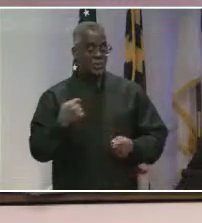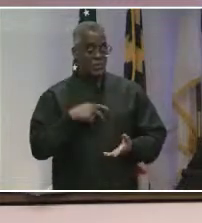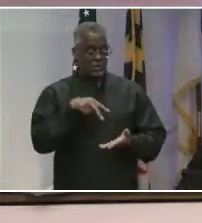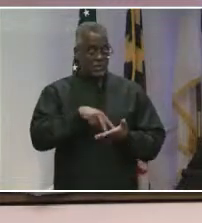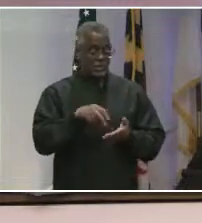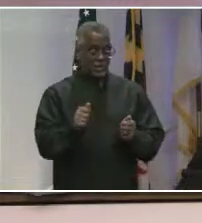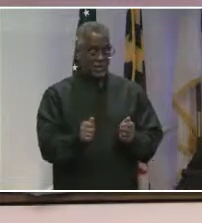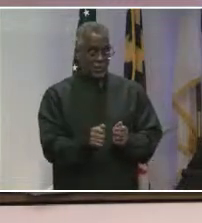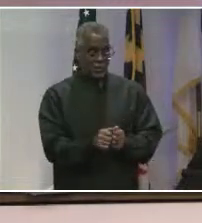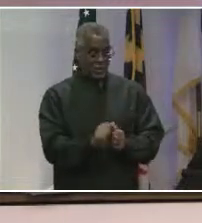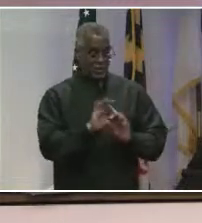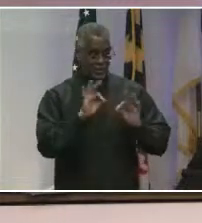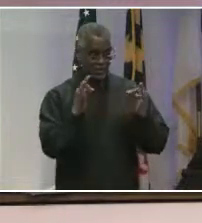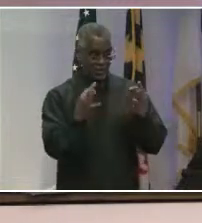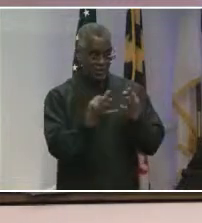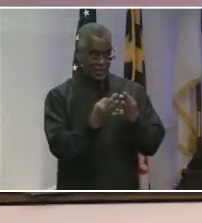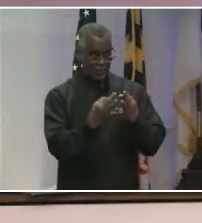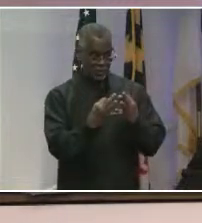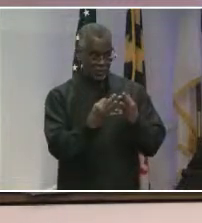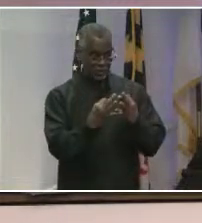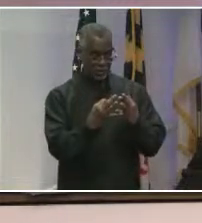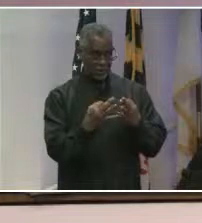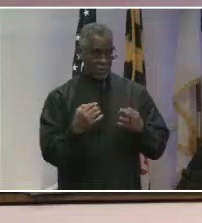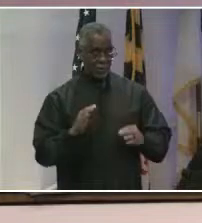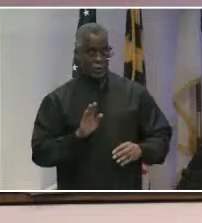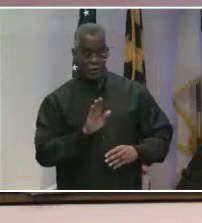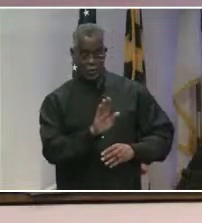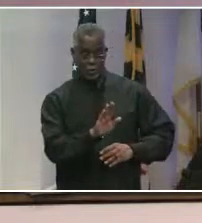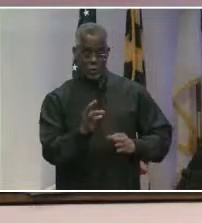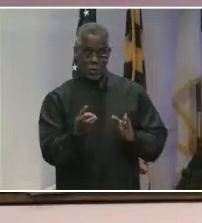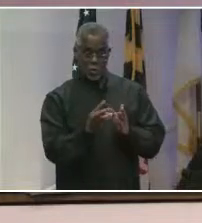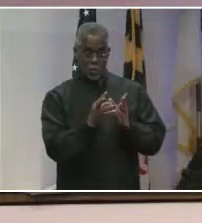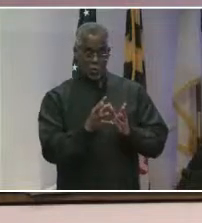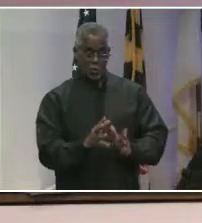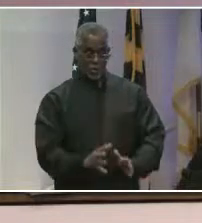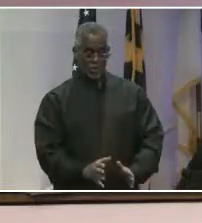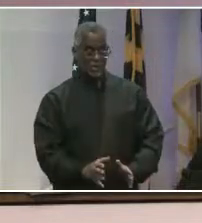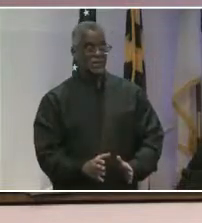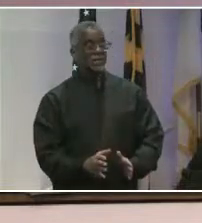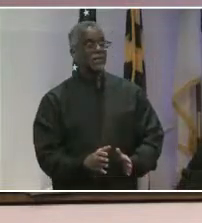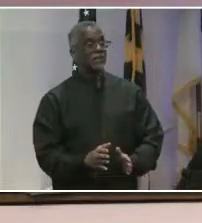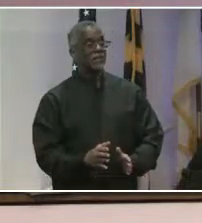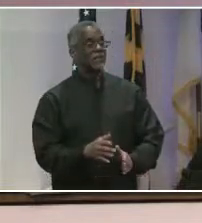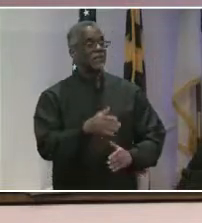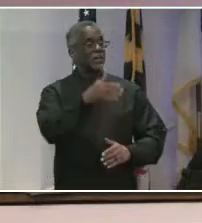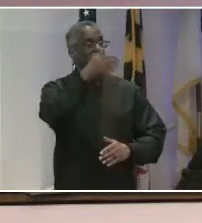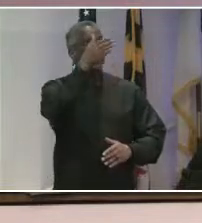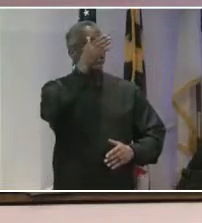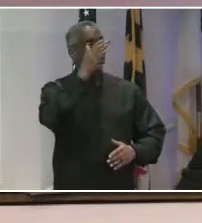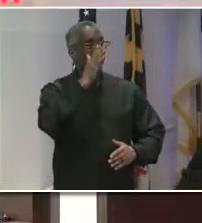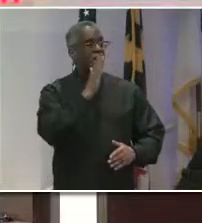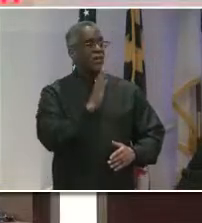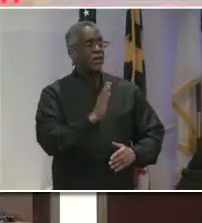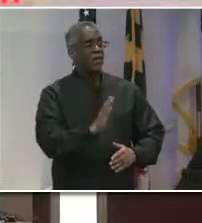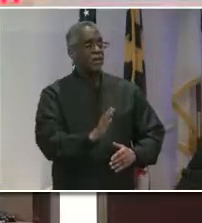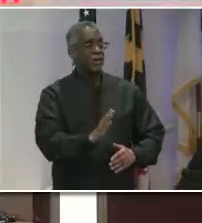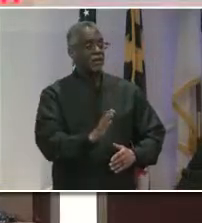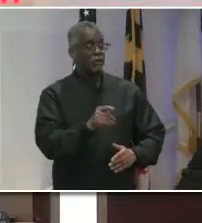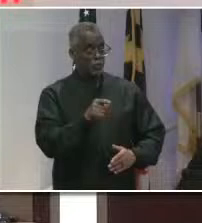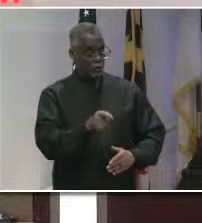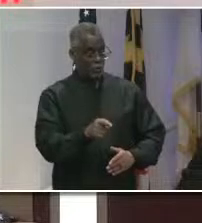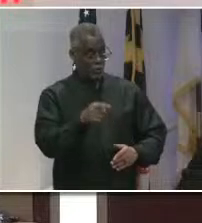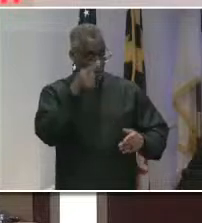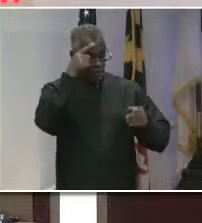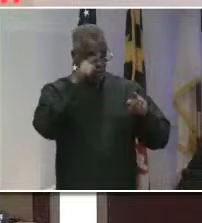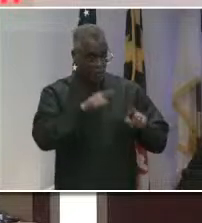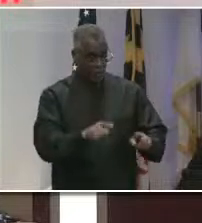family, you are witnesses, and you have, and God has, and you have agreed by